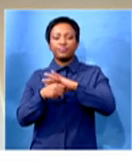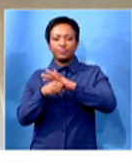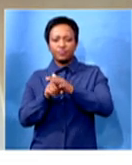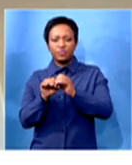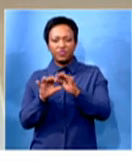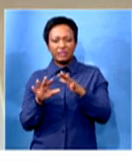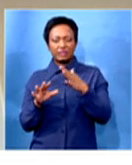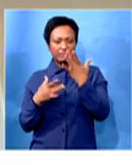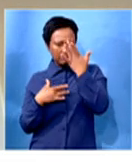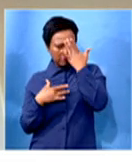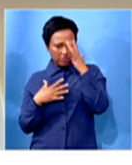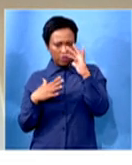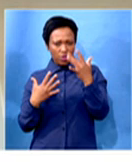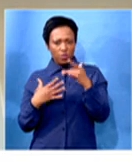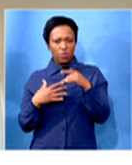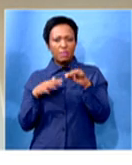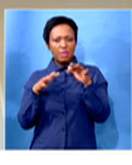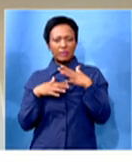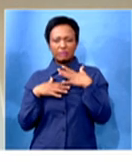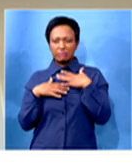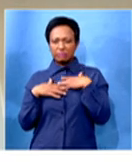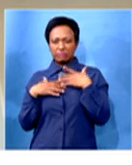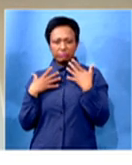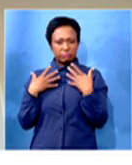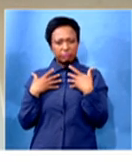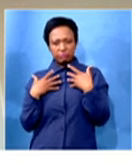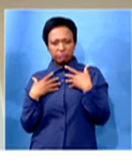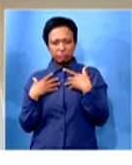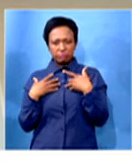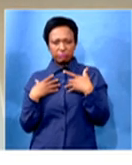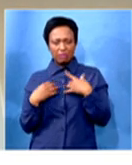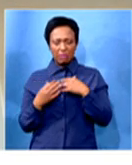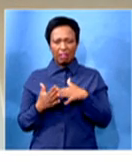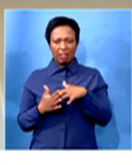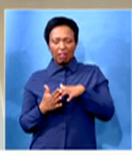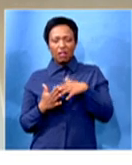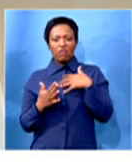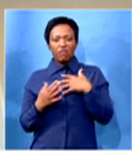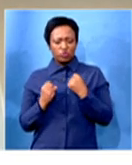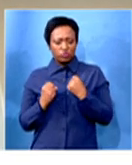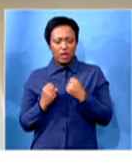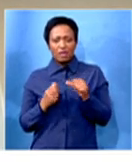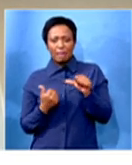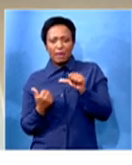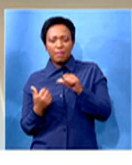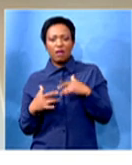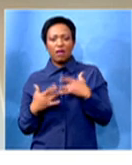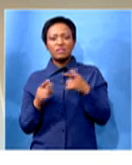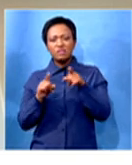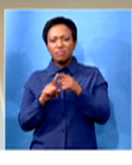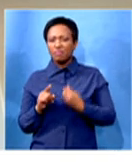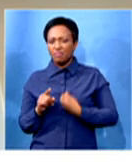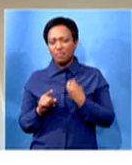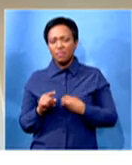syndrome where people struggle to regain their strength, get back to where they were, even younger people. So